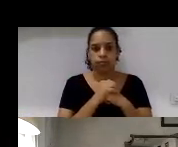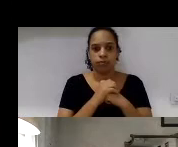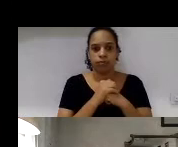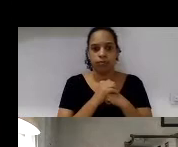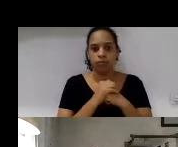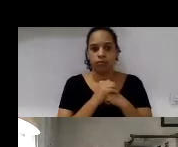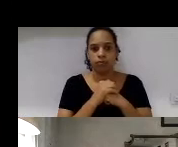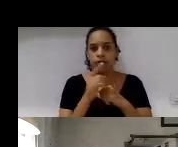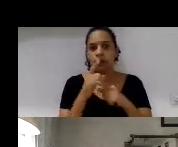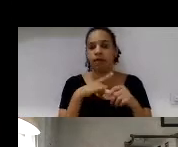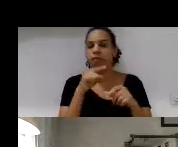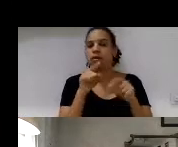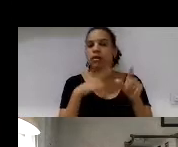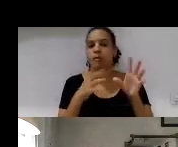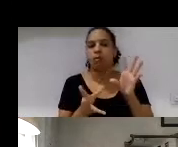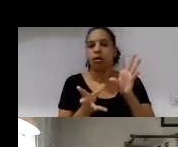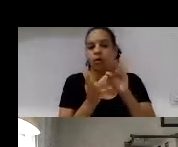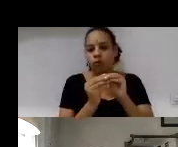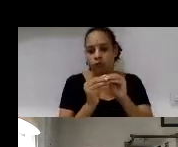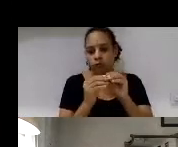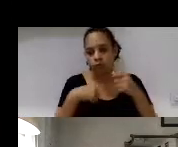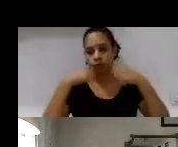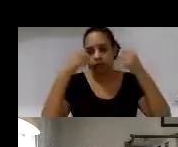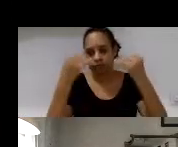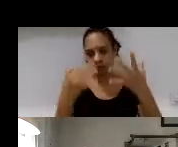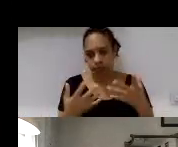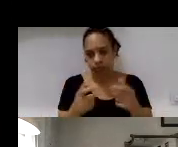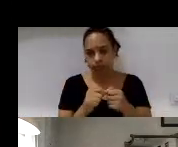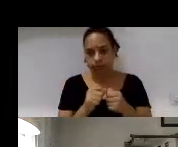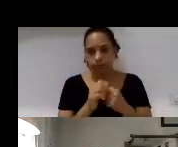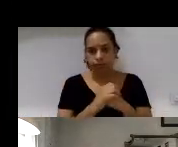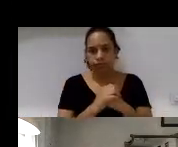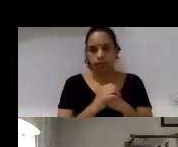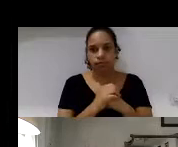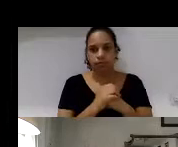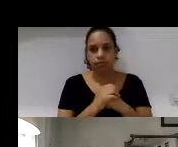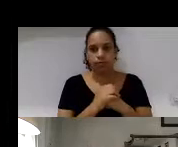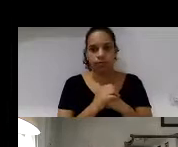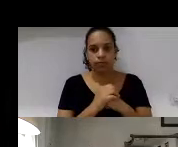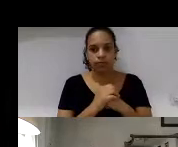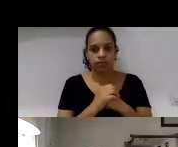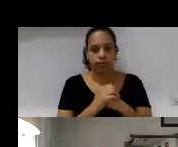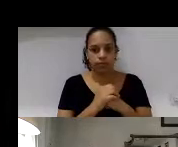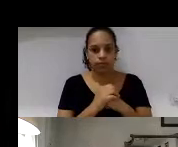That's good. So people can have a read of that. Now,